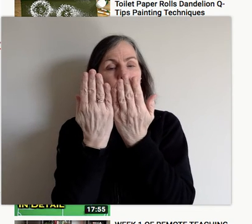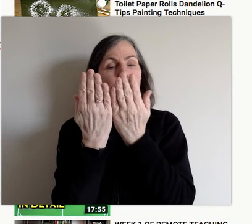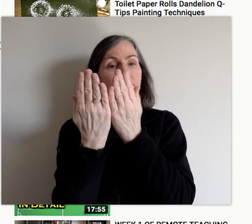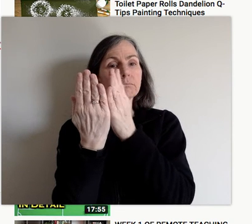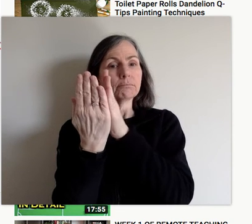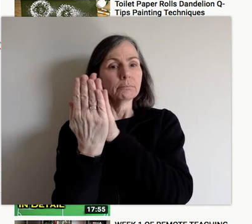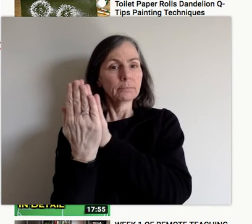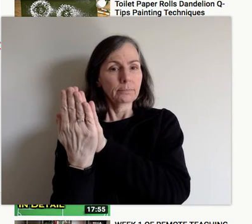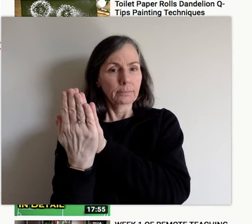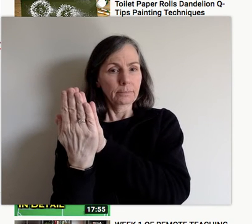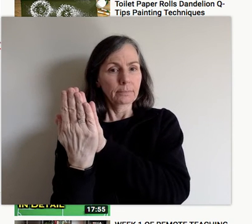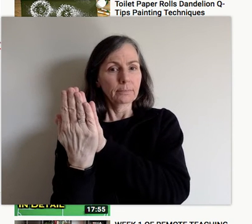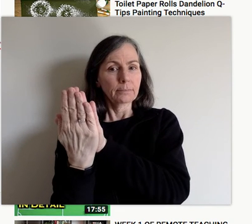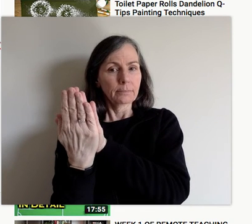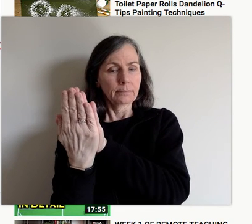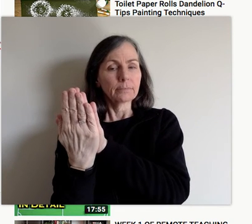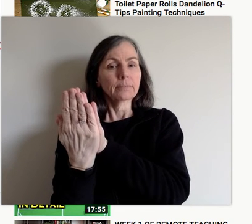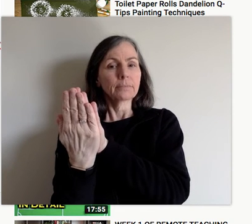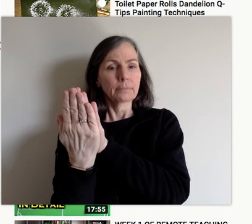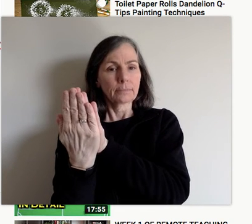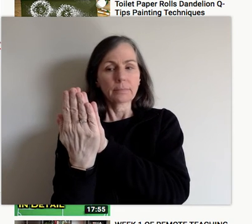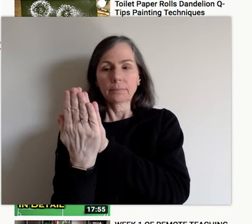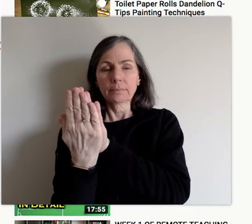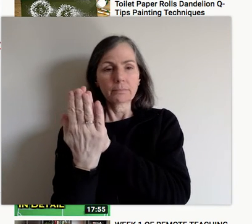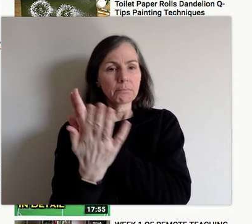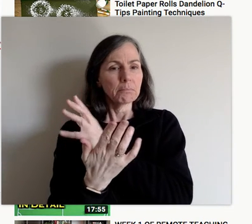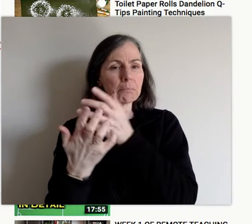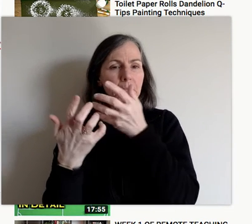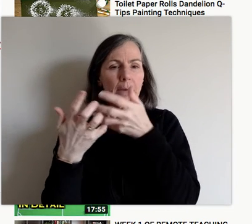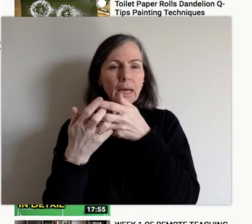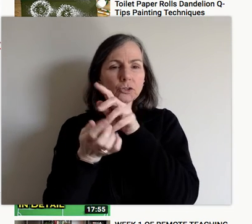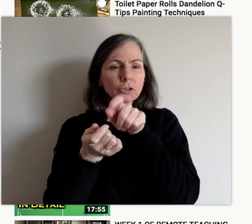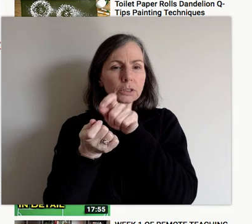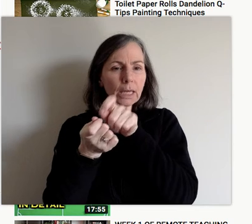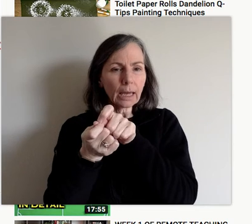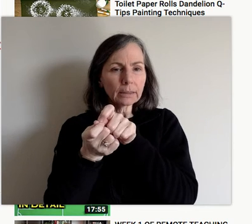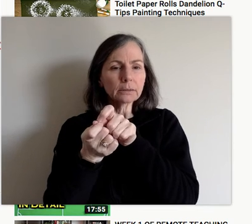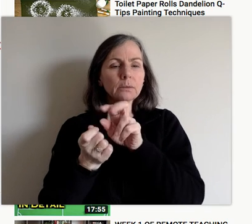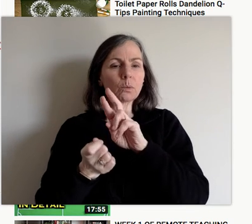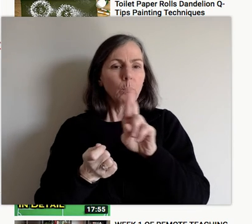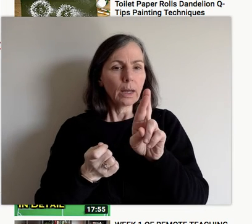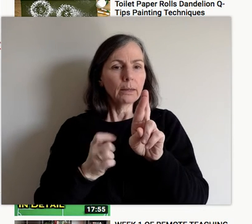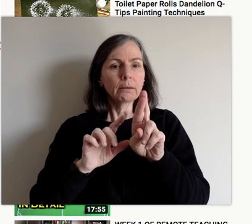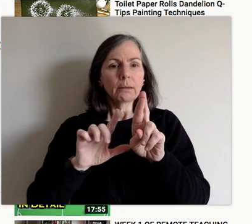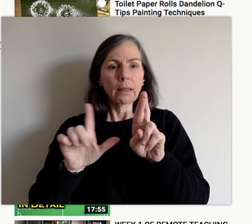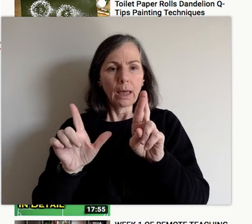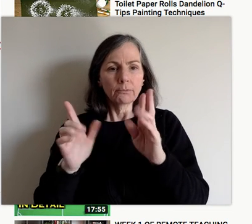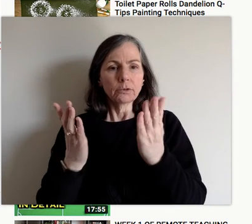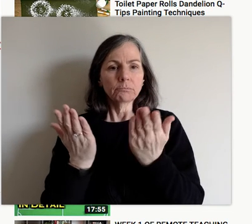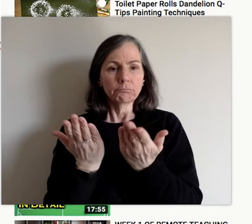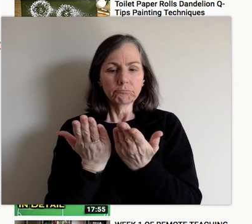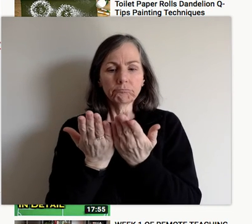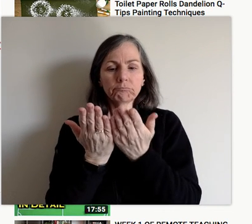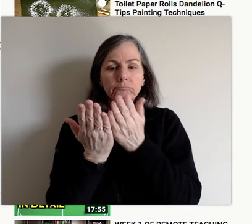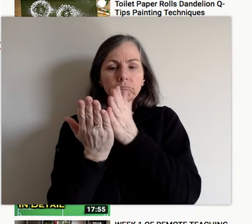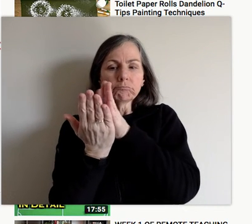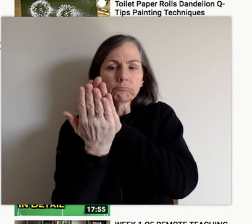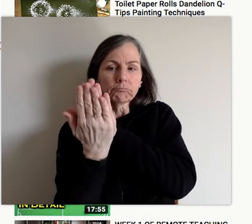it would match up perfectly with the left side of our parabola.